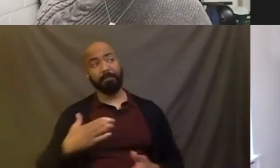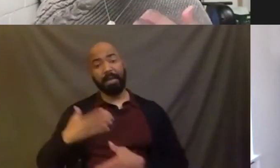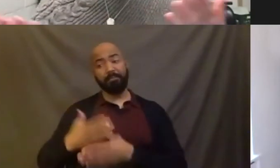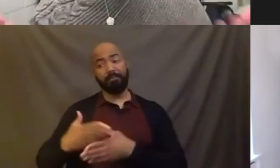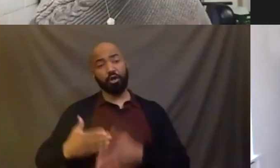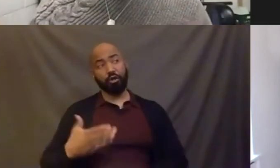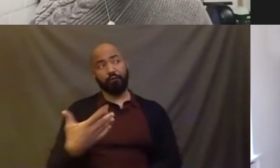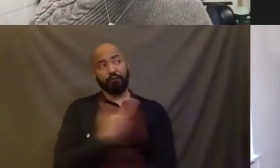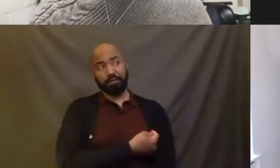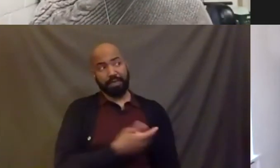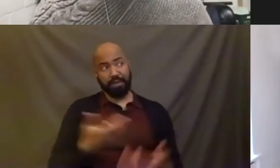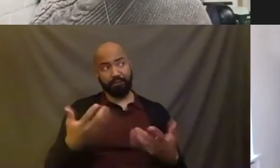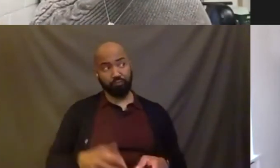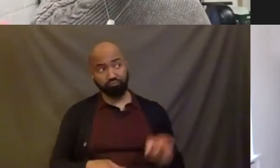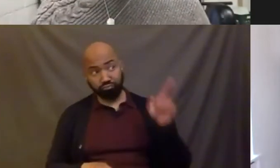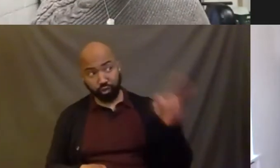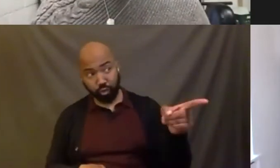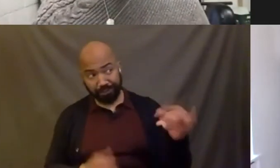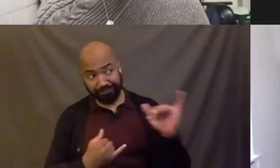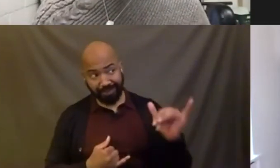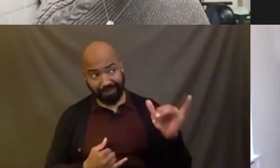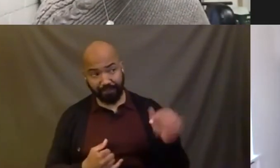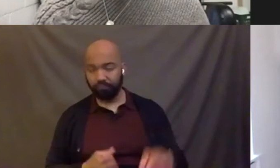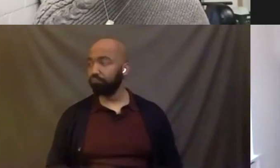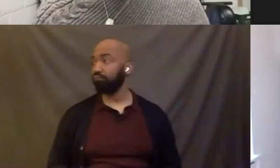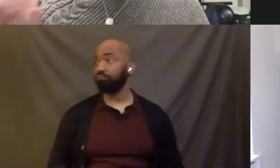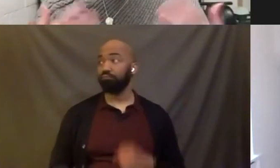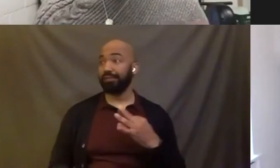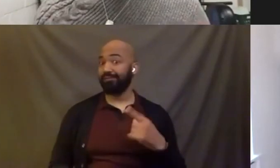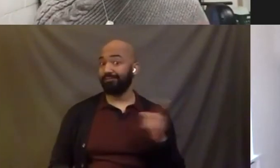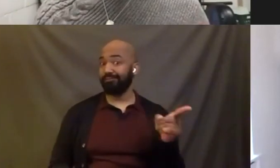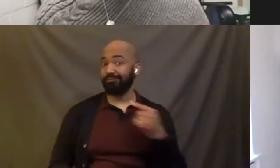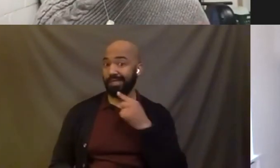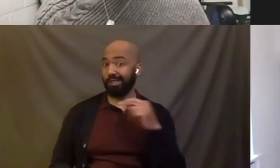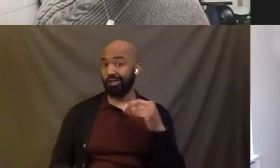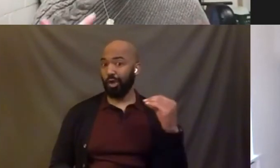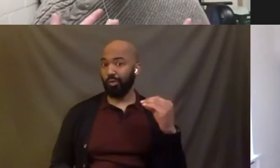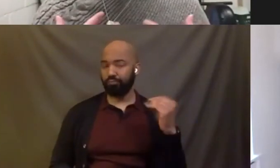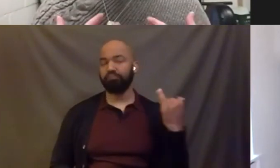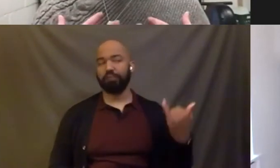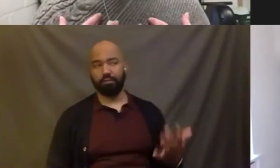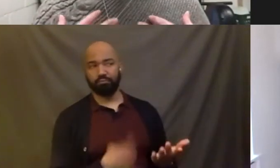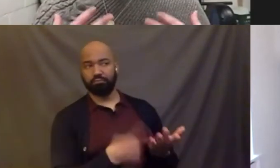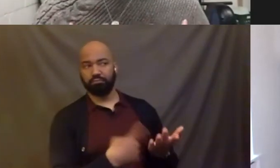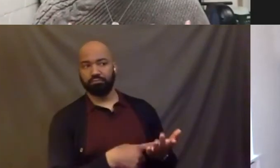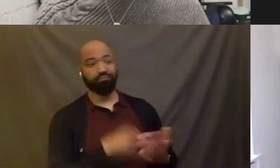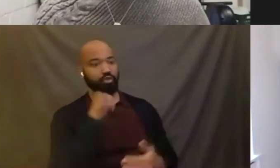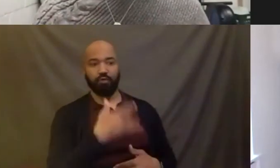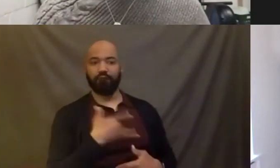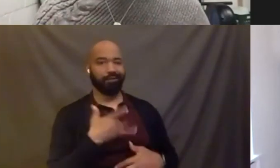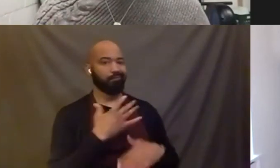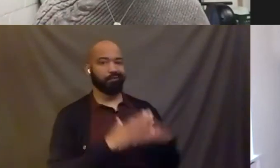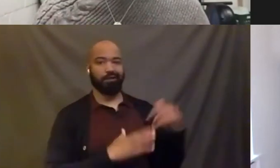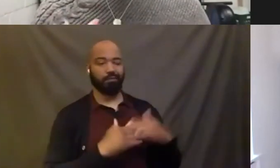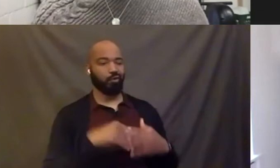vaccinated. Are you vaccinated? And if they say no, then really to have that conversation, be like, I don't feel comfortable in